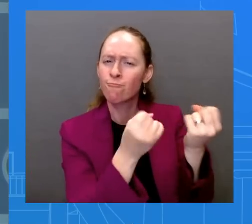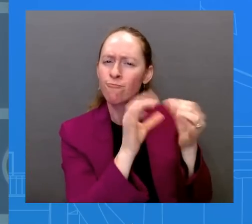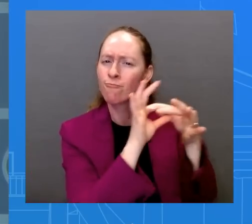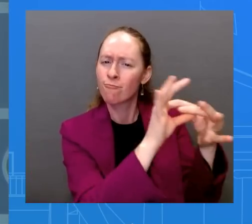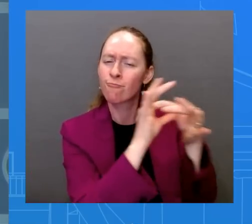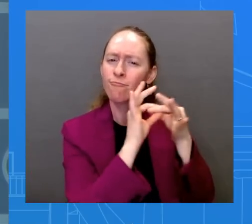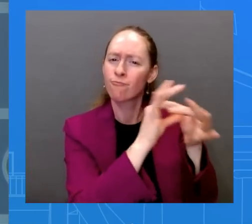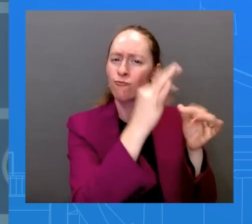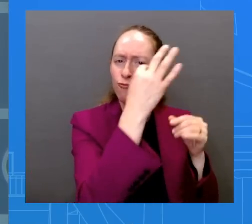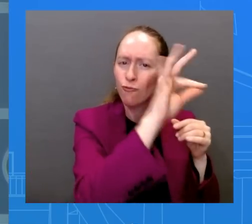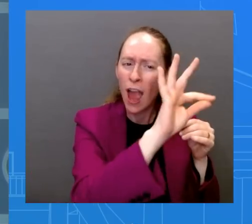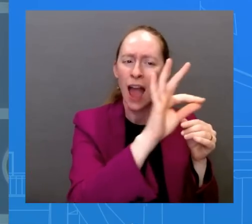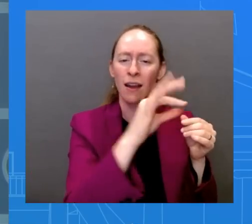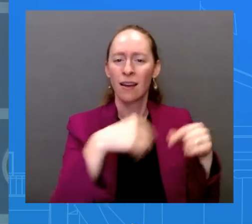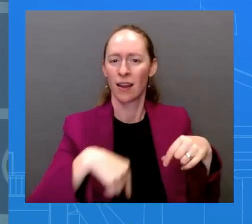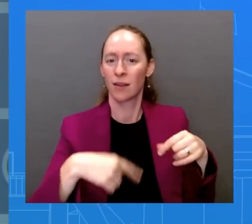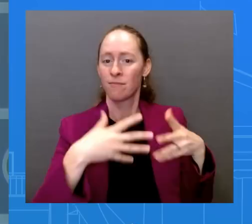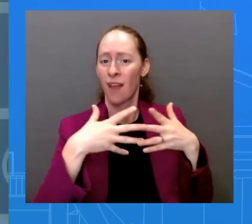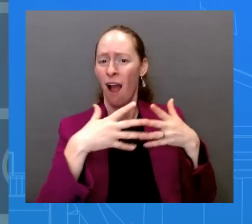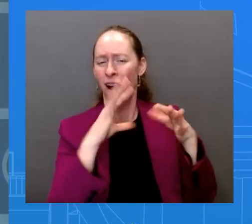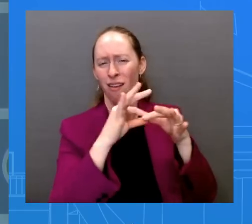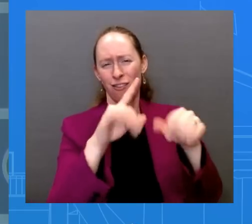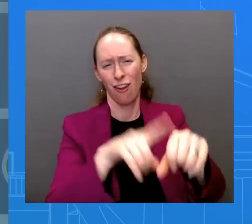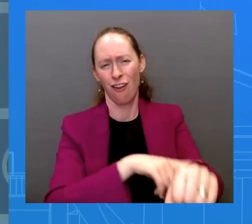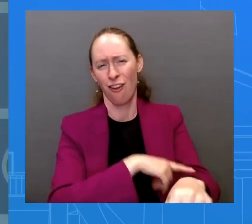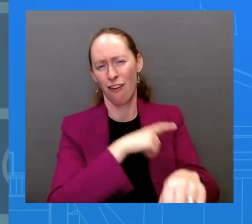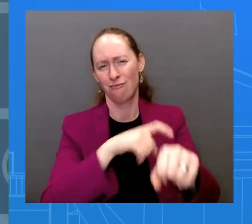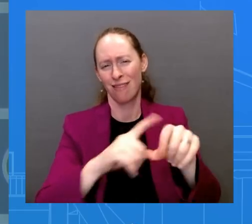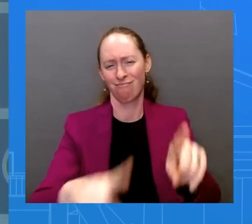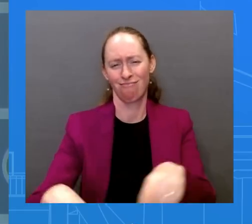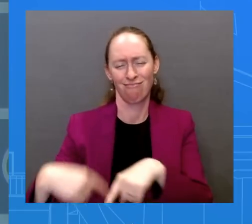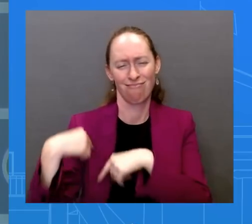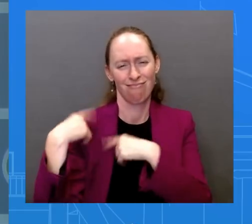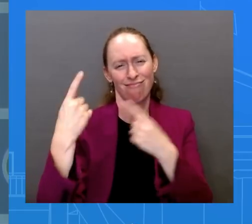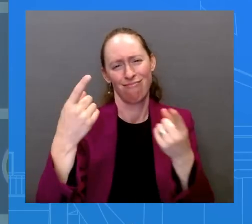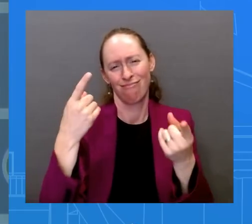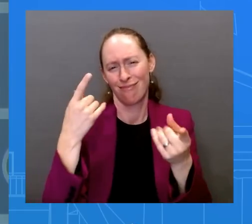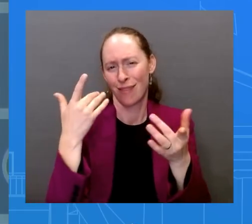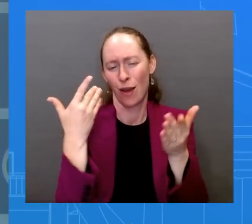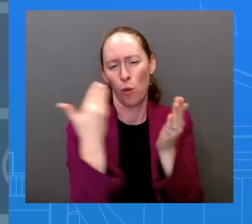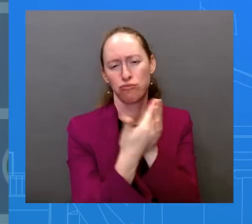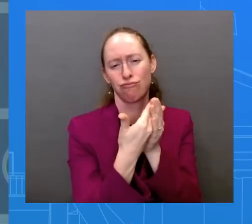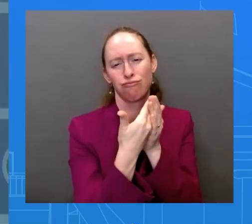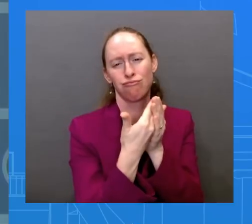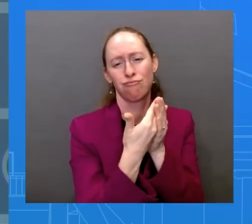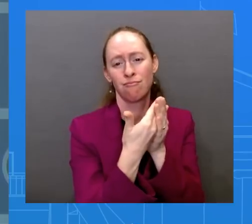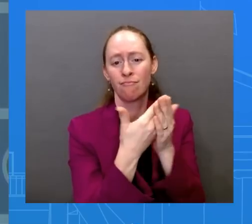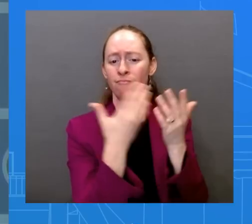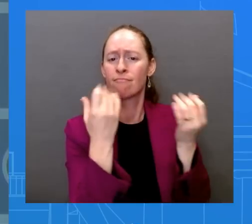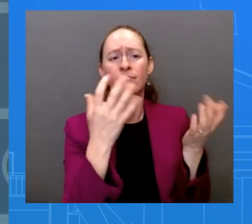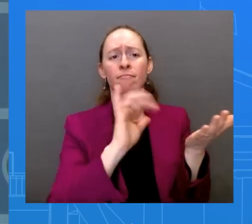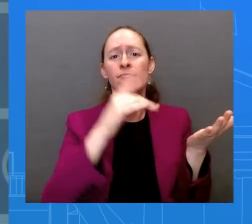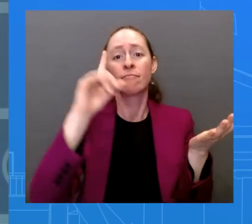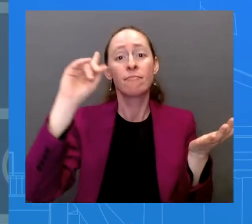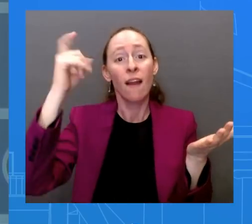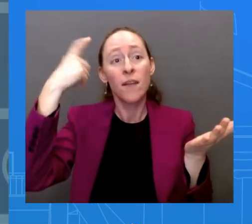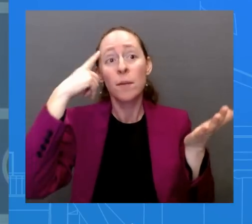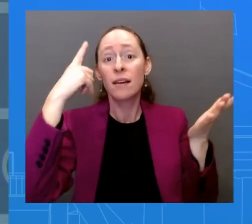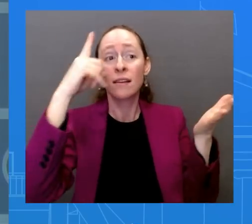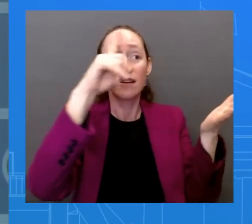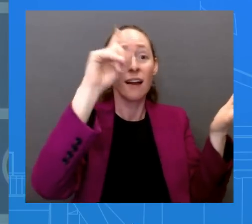close relationship with France is founded on our shared democratic values, economic ties, and defense and